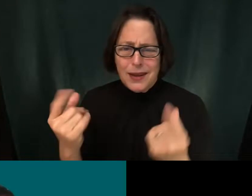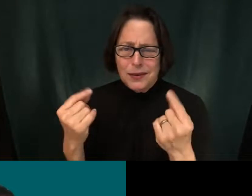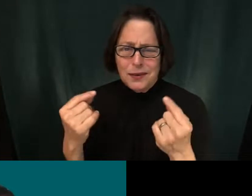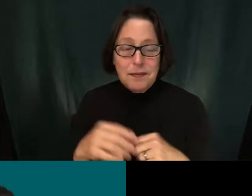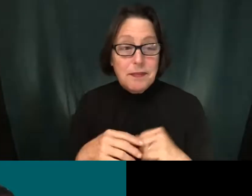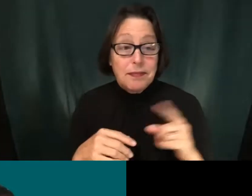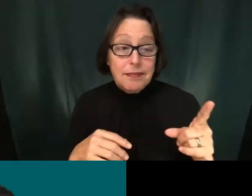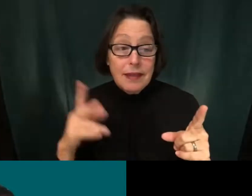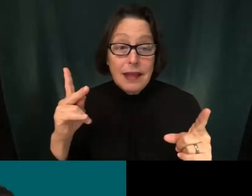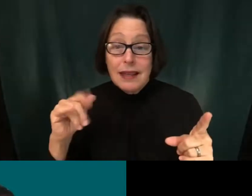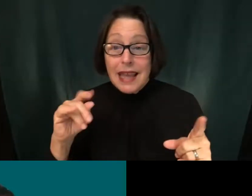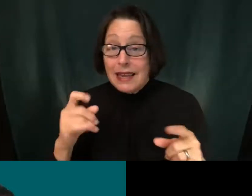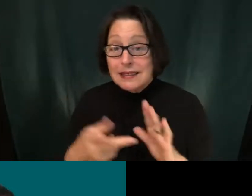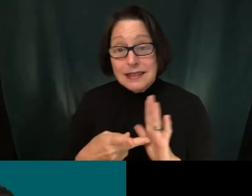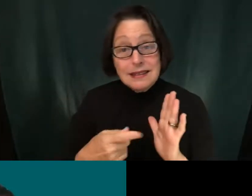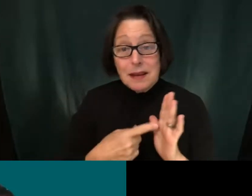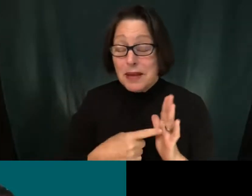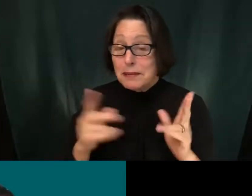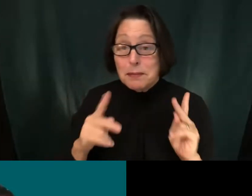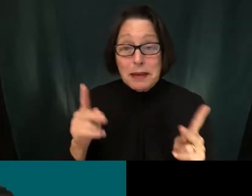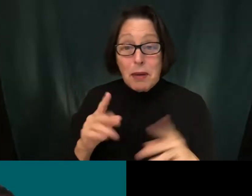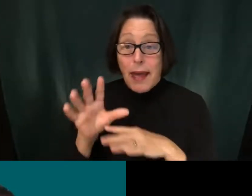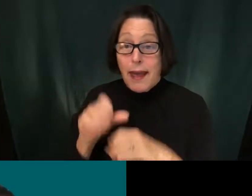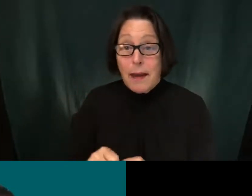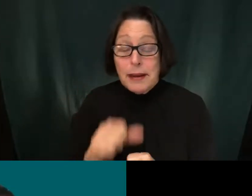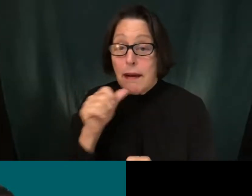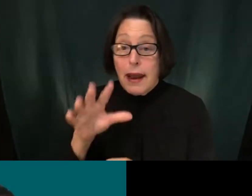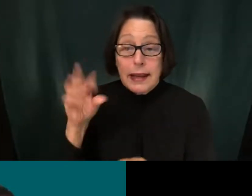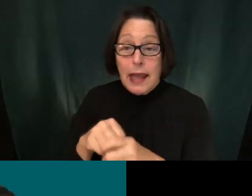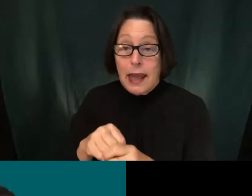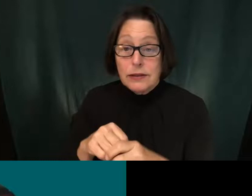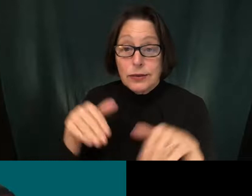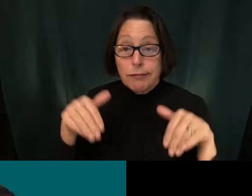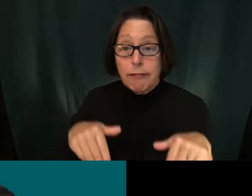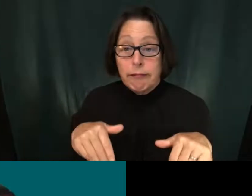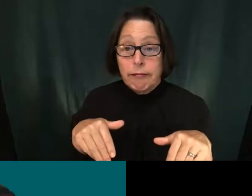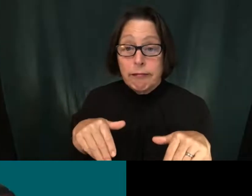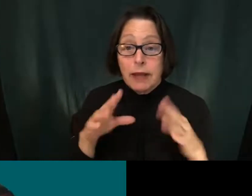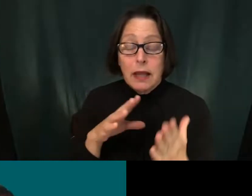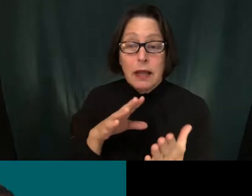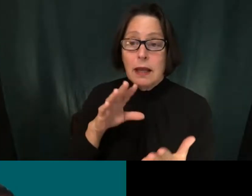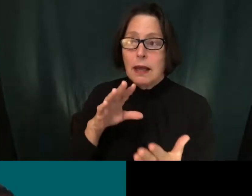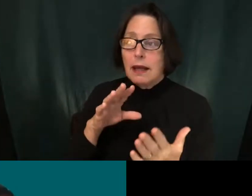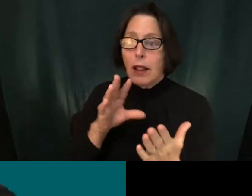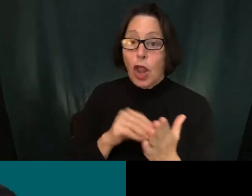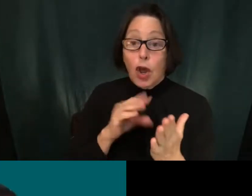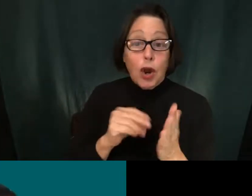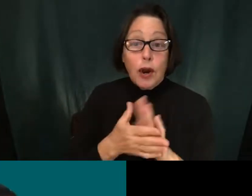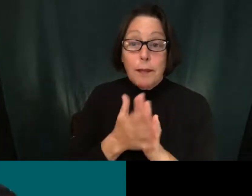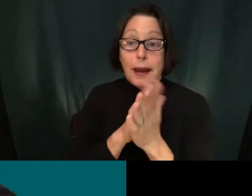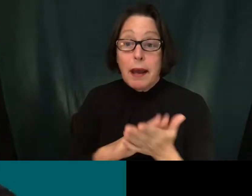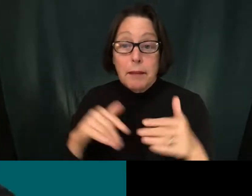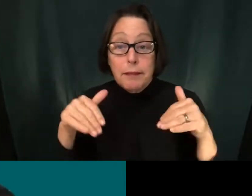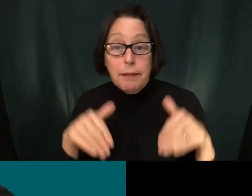are, they're habituated to not being engaged. And so they just kind of have this learned helplessness. So it's about learning, maybe it's even